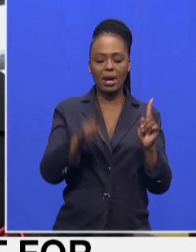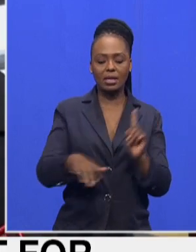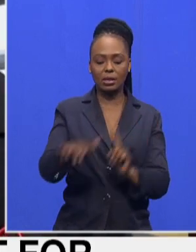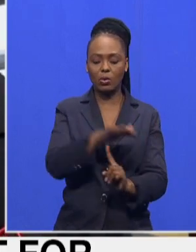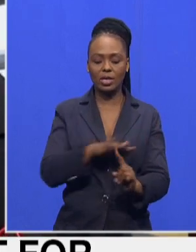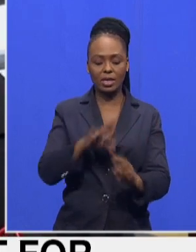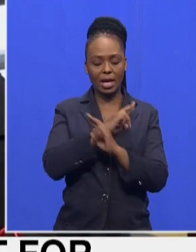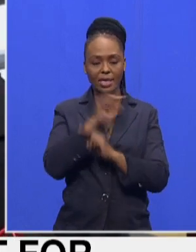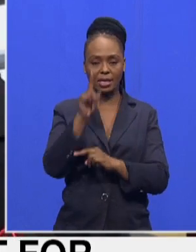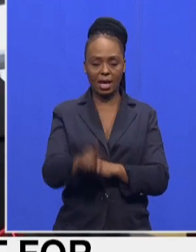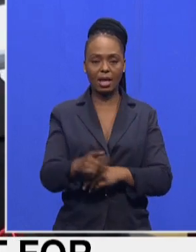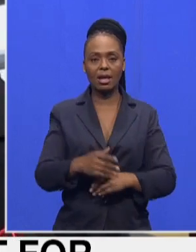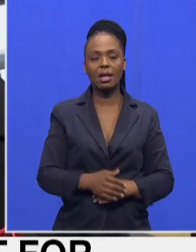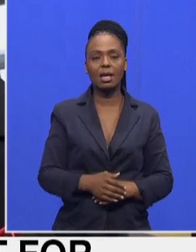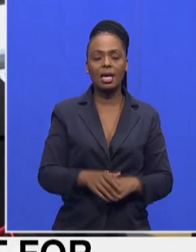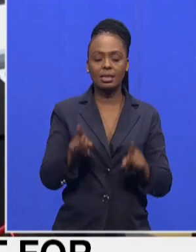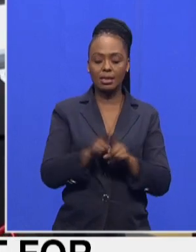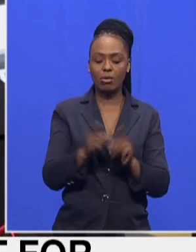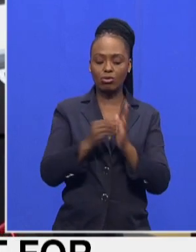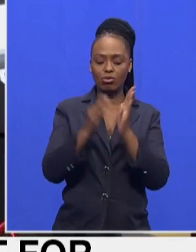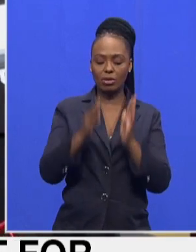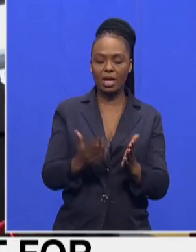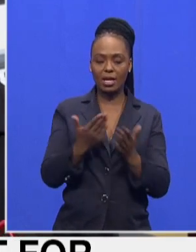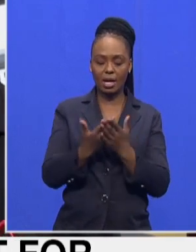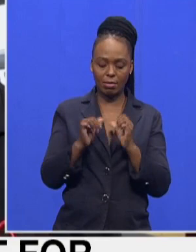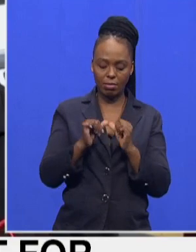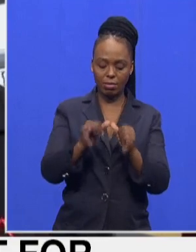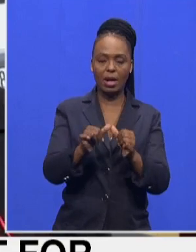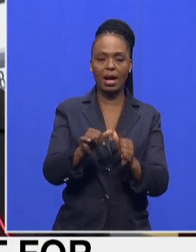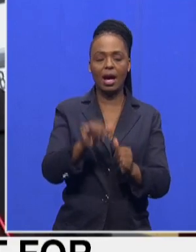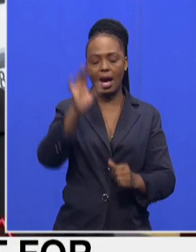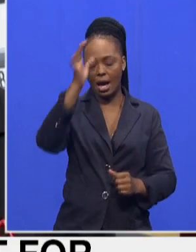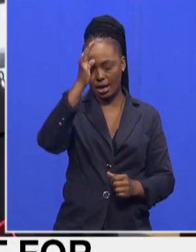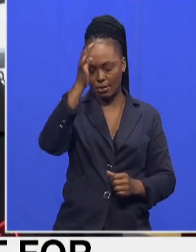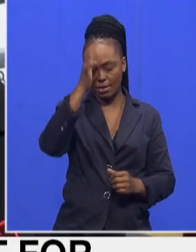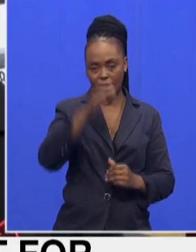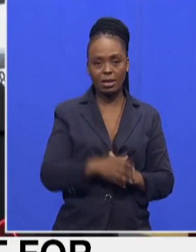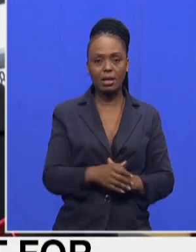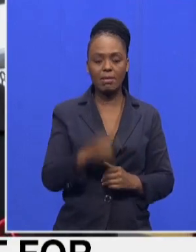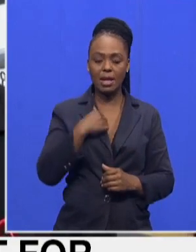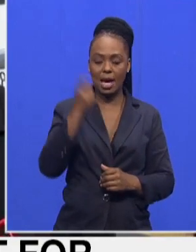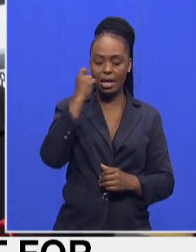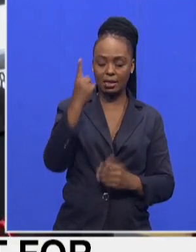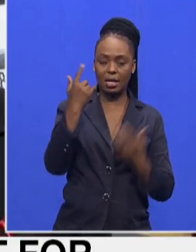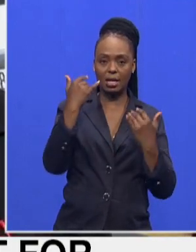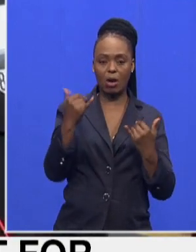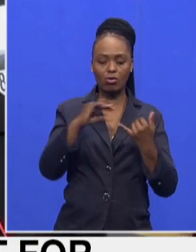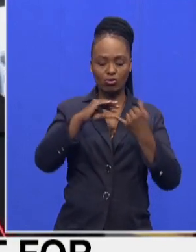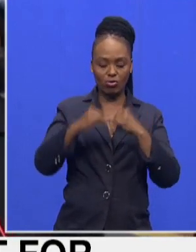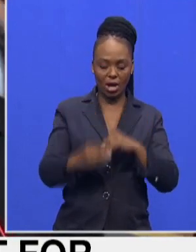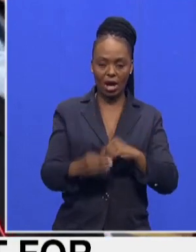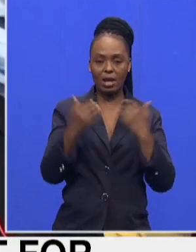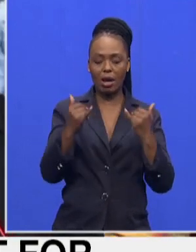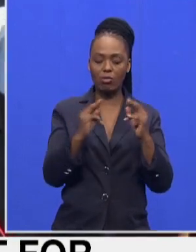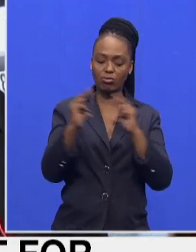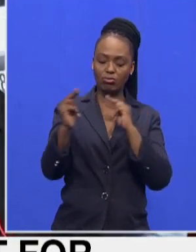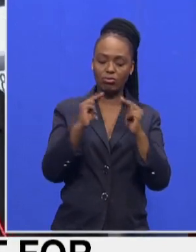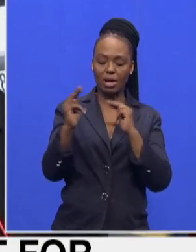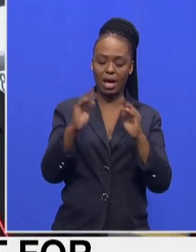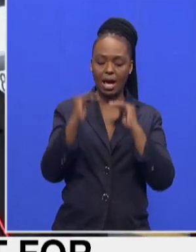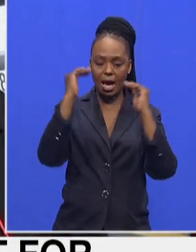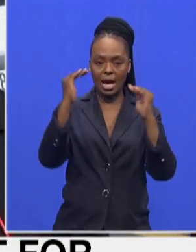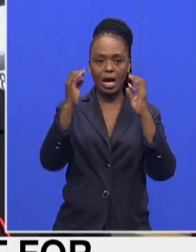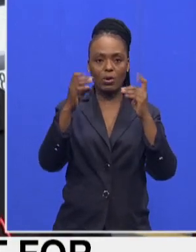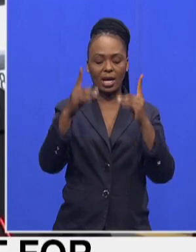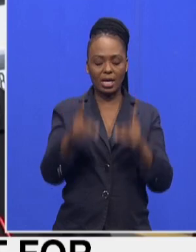rest and students can actually continue with their academics. I understand you've been trying to engage the higher education